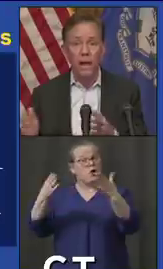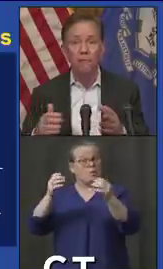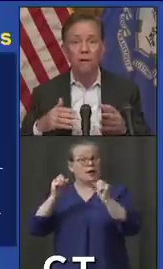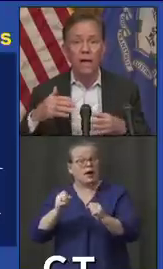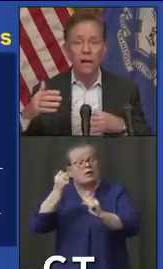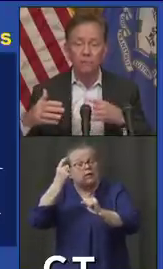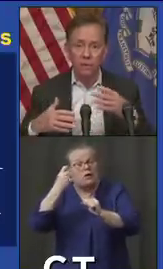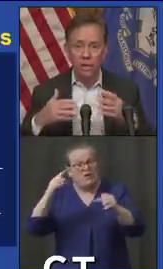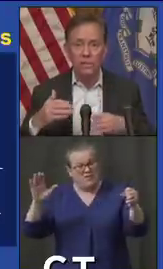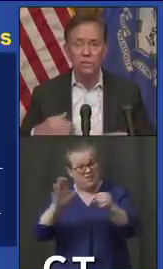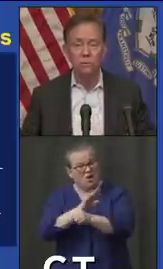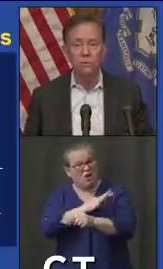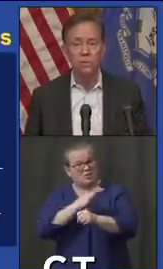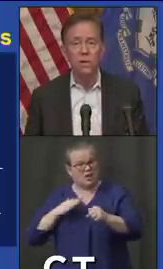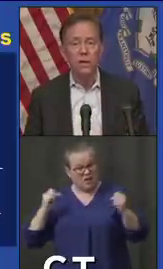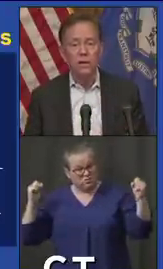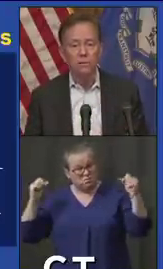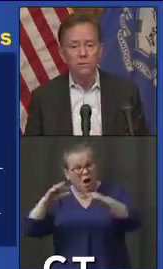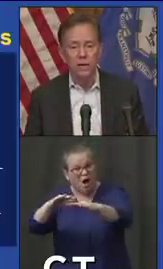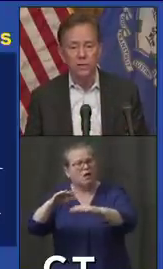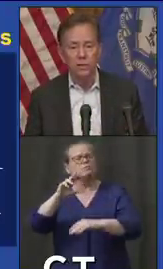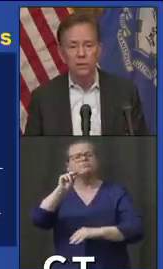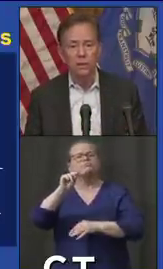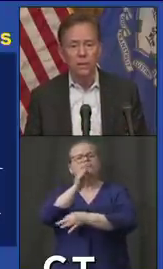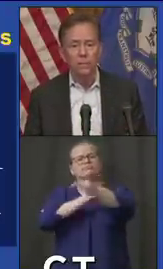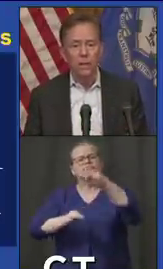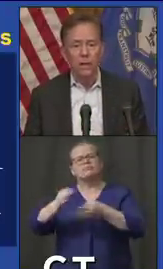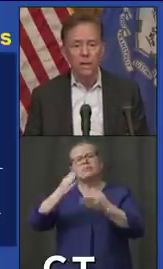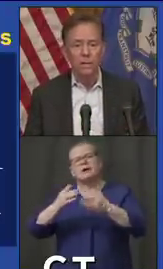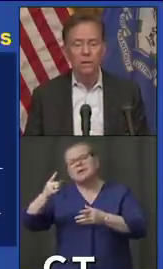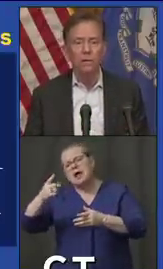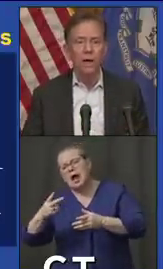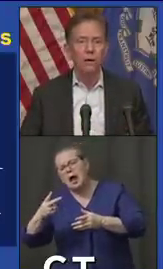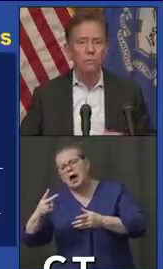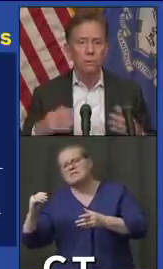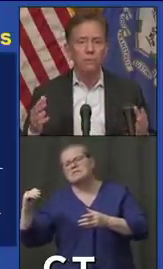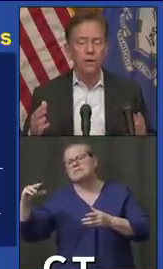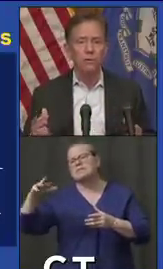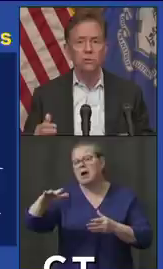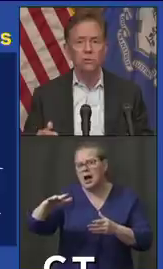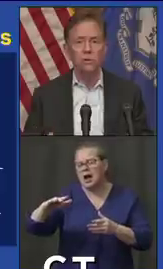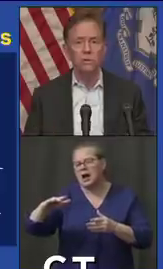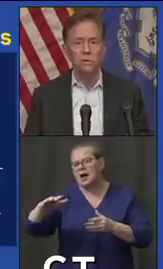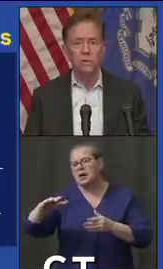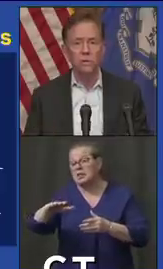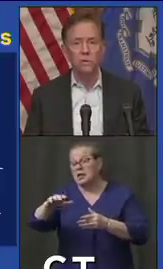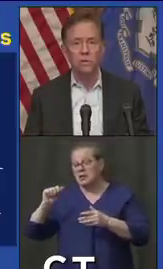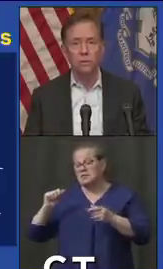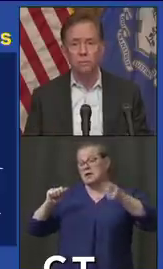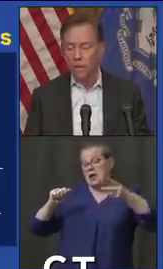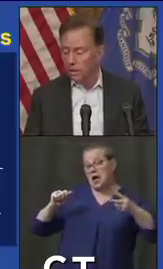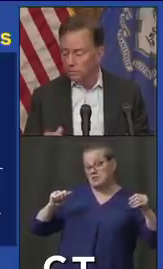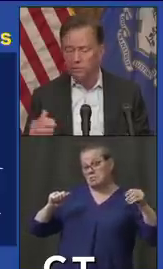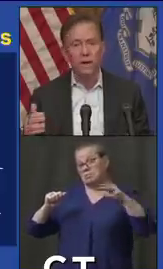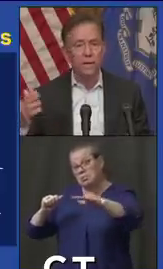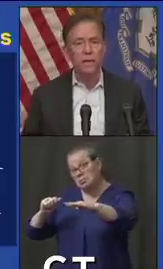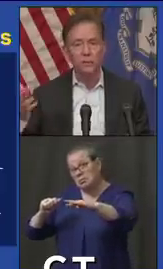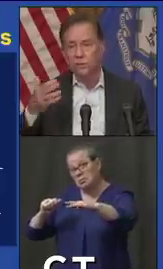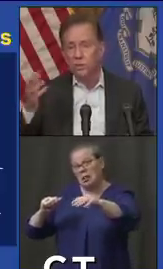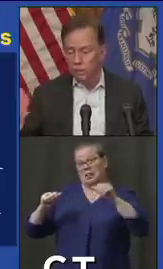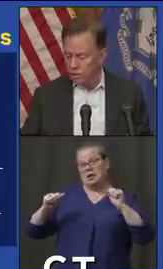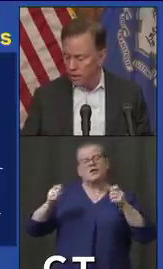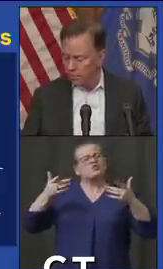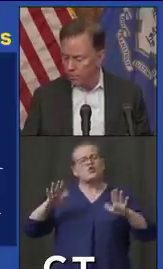up half and half in case there was infection. And of that, professional services, media,